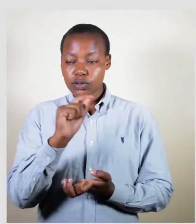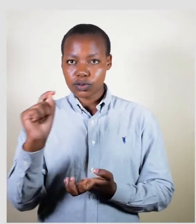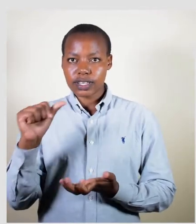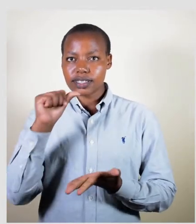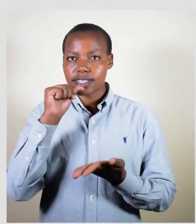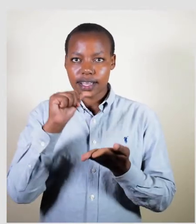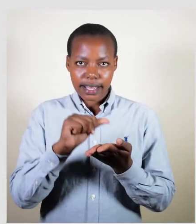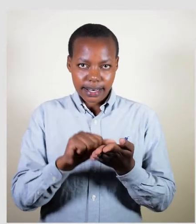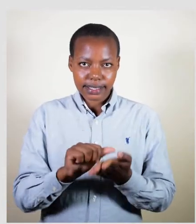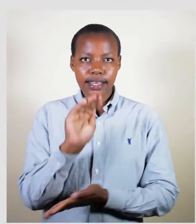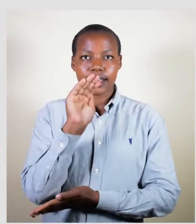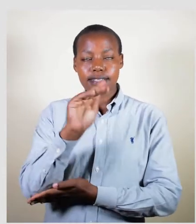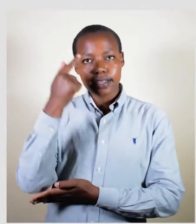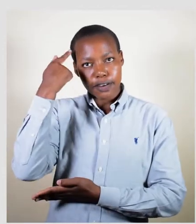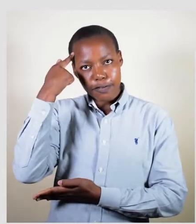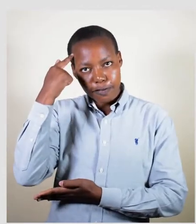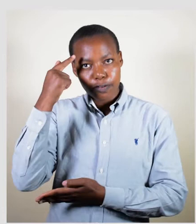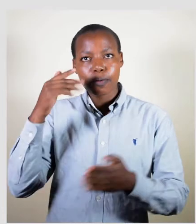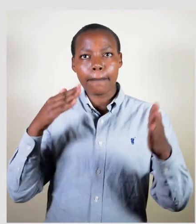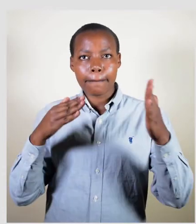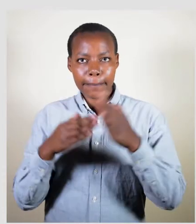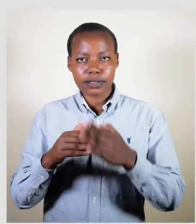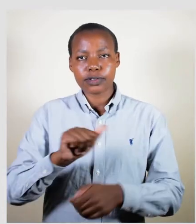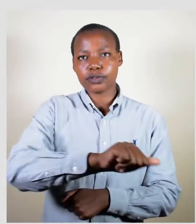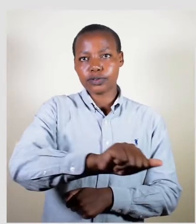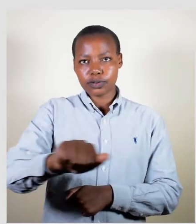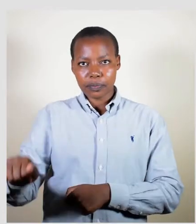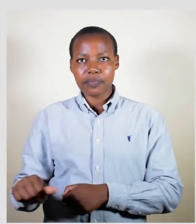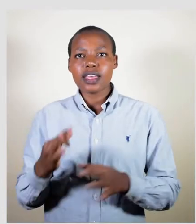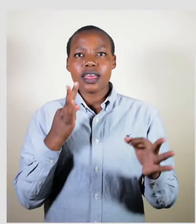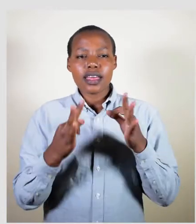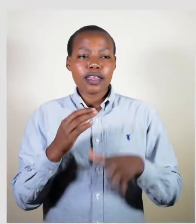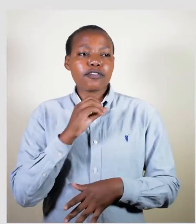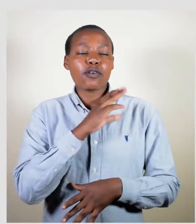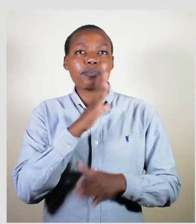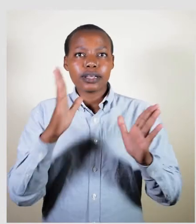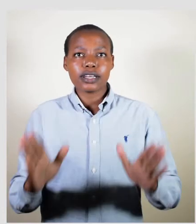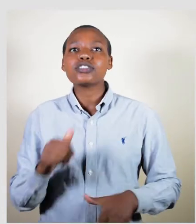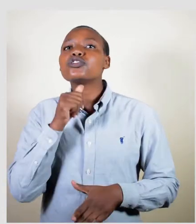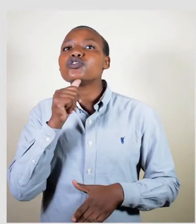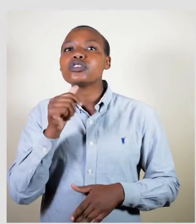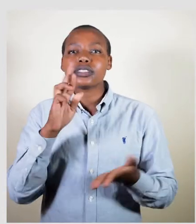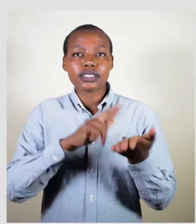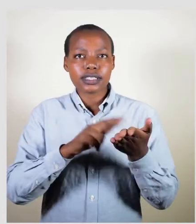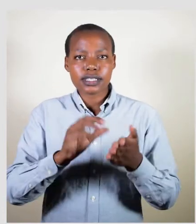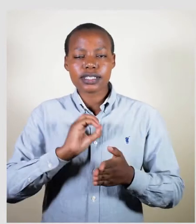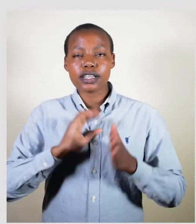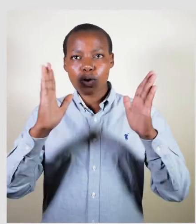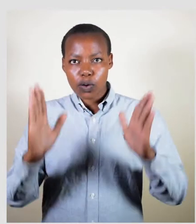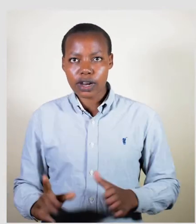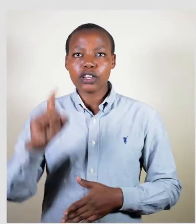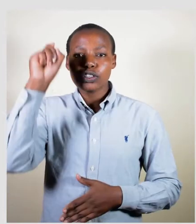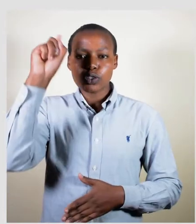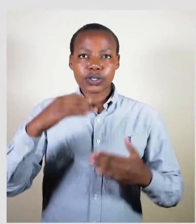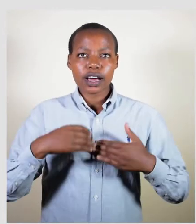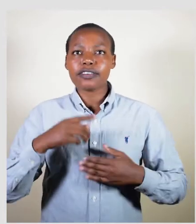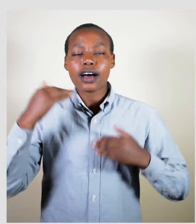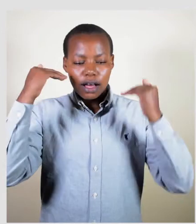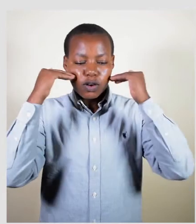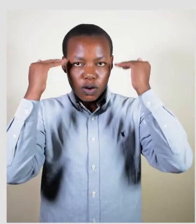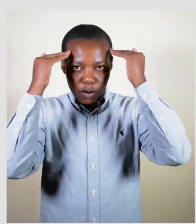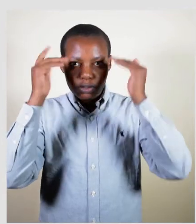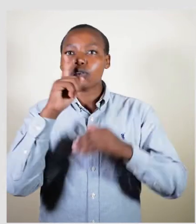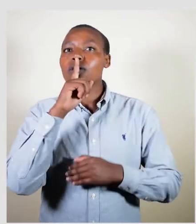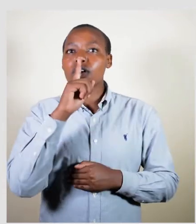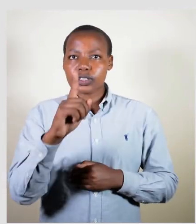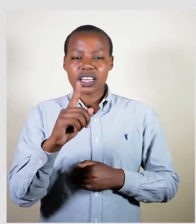a request letter requesting placement of caveat. If the complainant is not the registered owner, he or she should get a